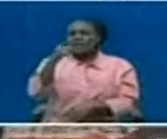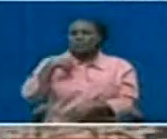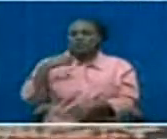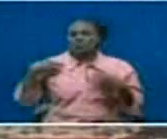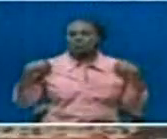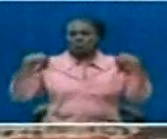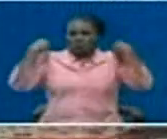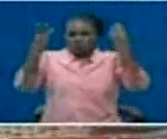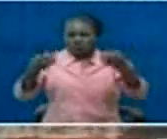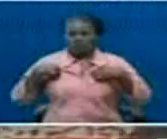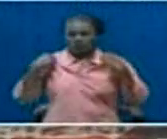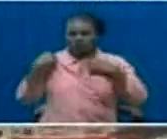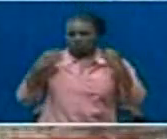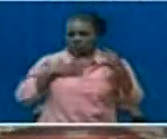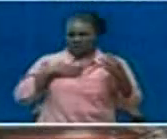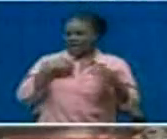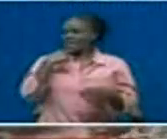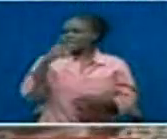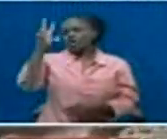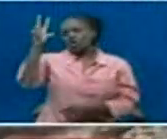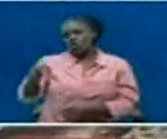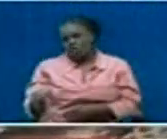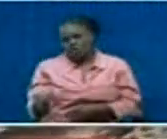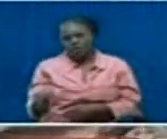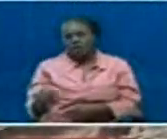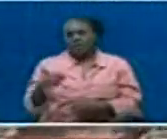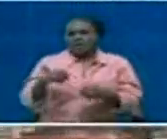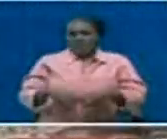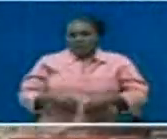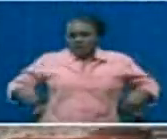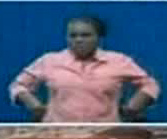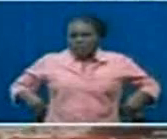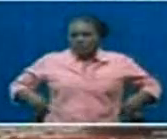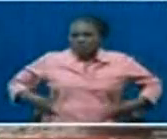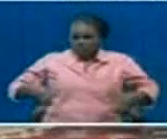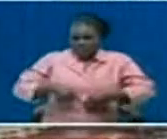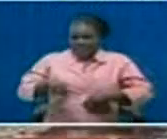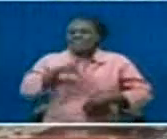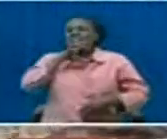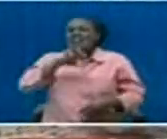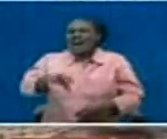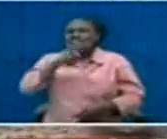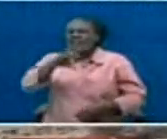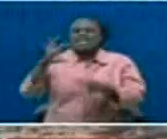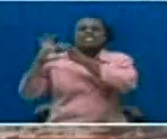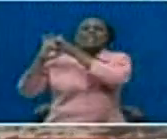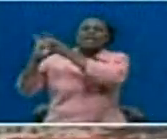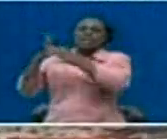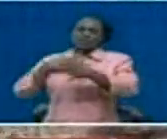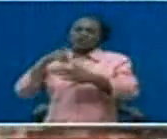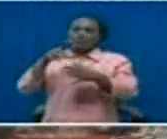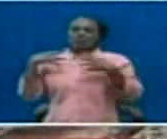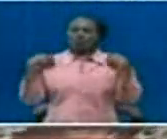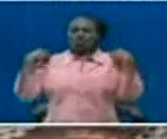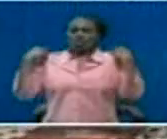my outfit. I said, no. If I remove the belt, then it will be a curse in my culture. You will have undressed me. And